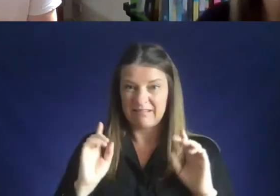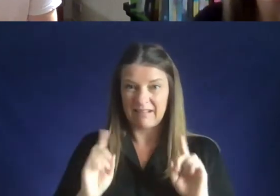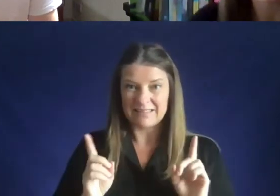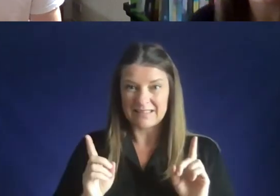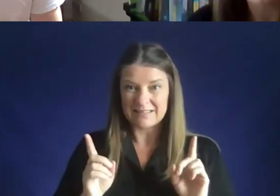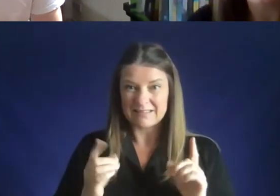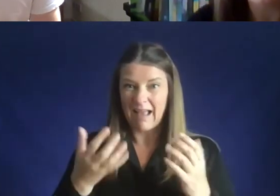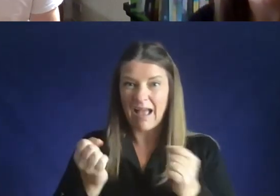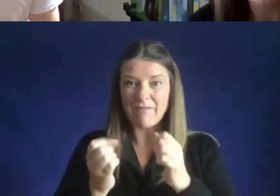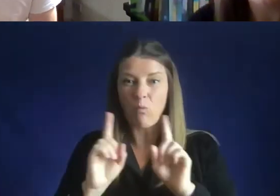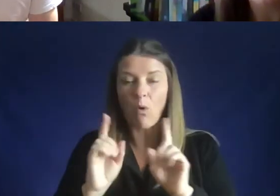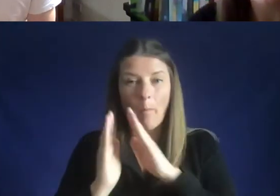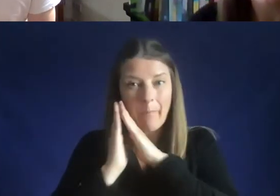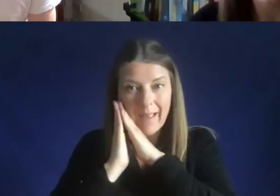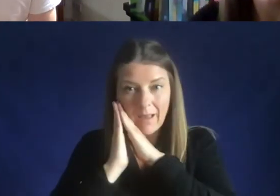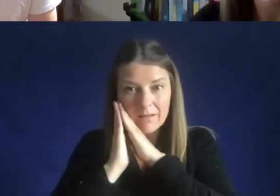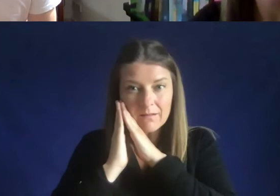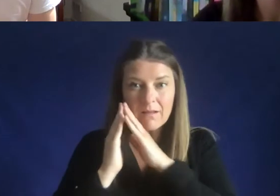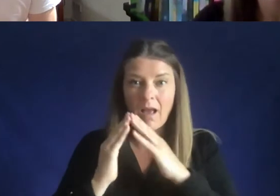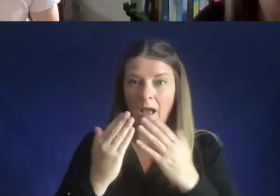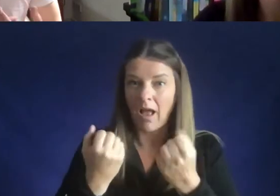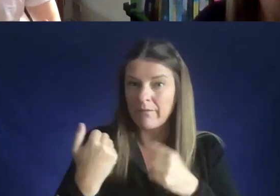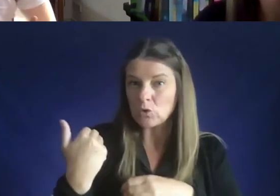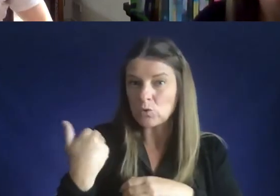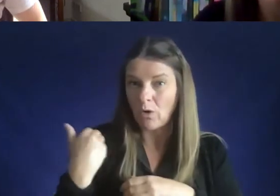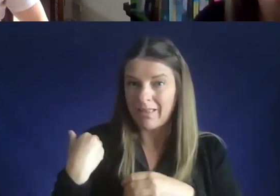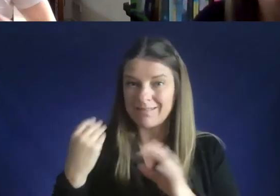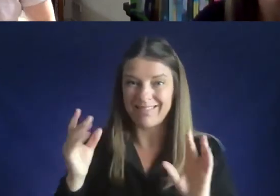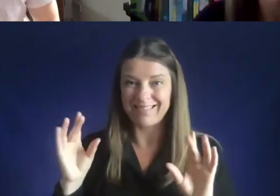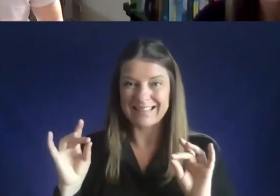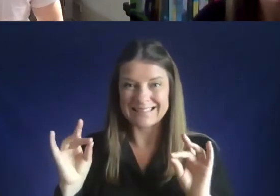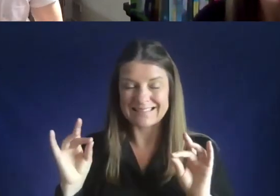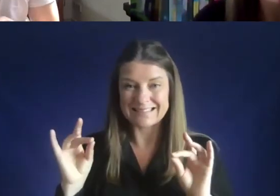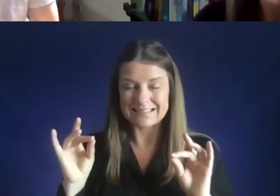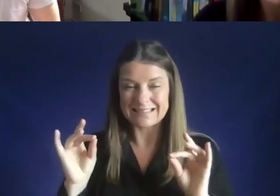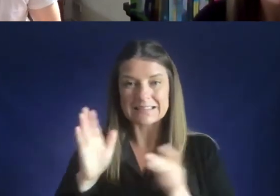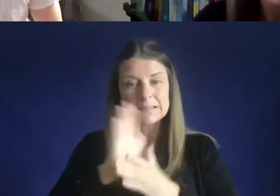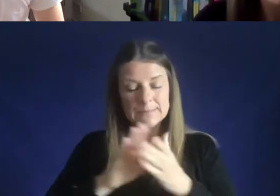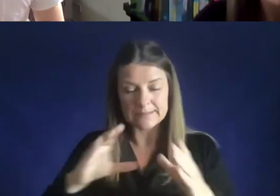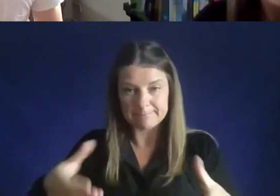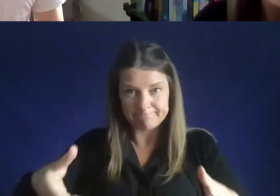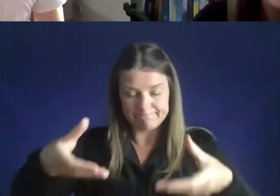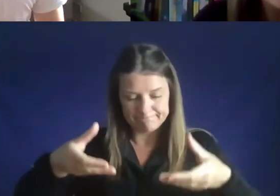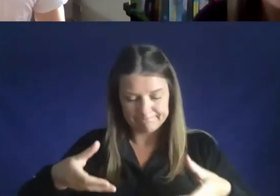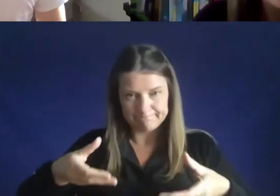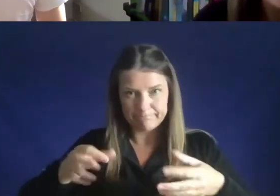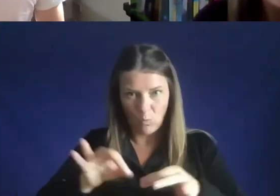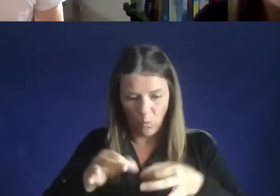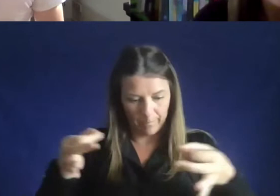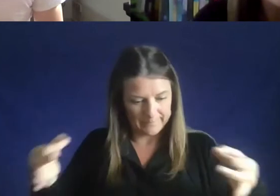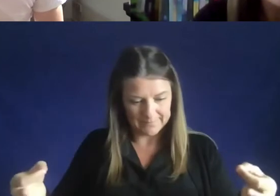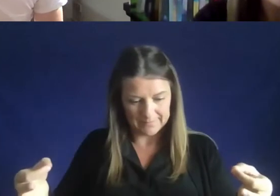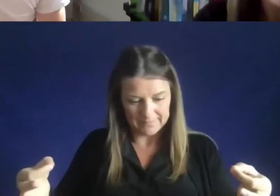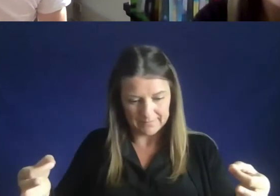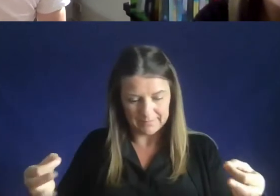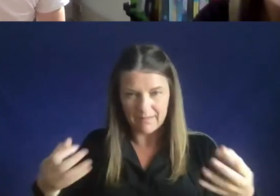toilet, and I really wanted it to be something that they get given and they can open it. And so I had a little